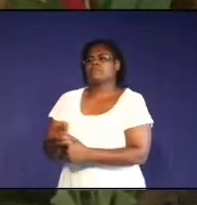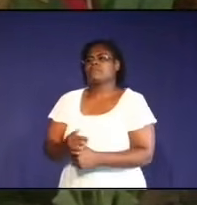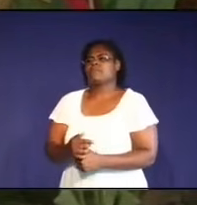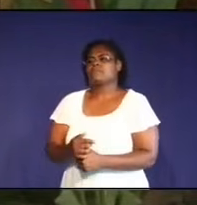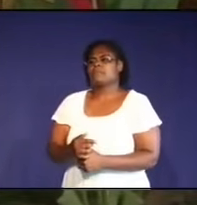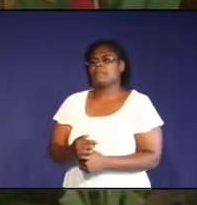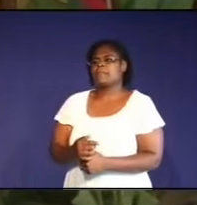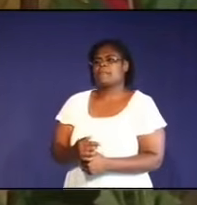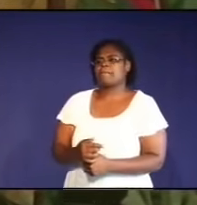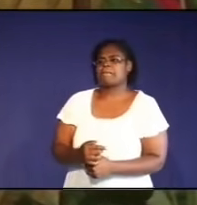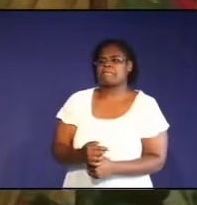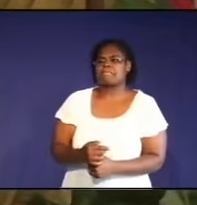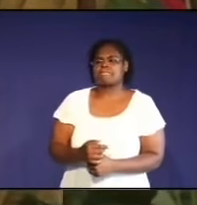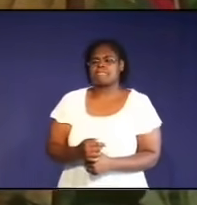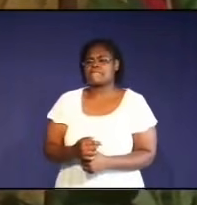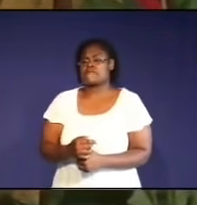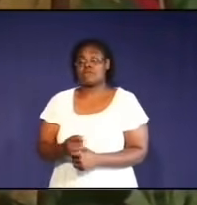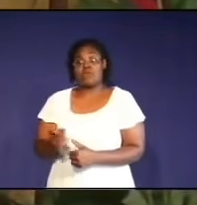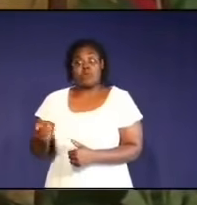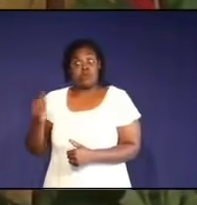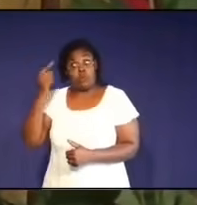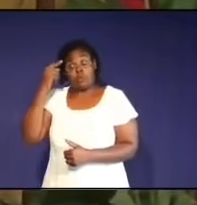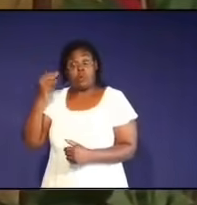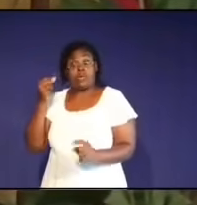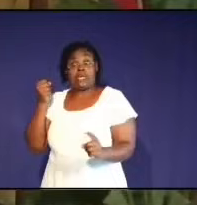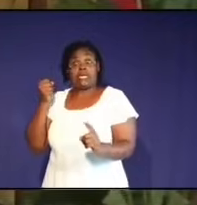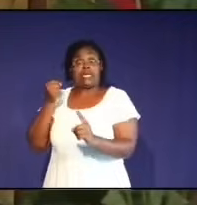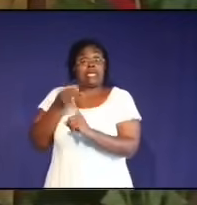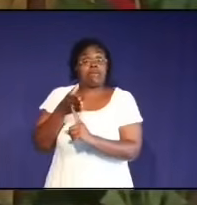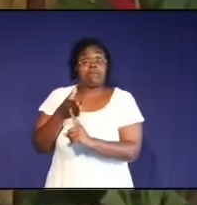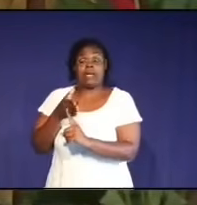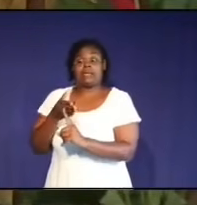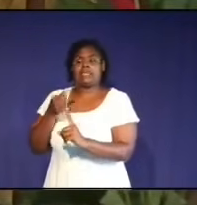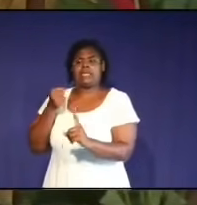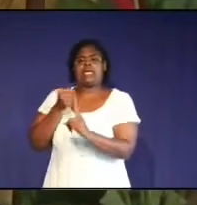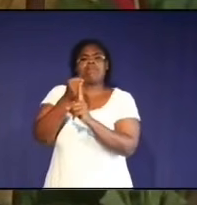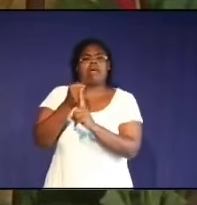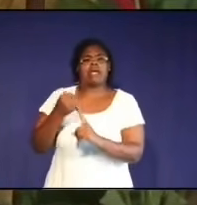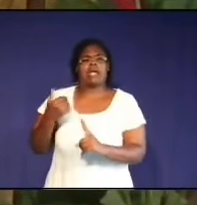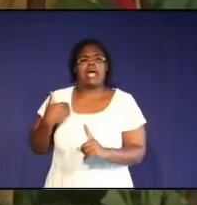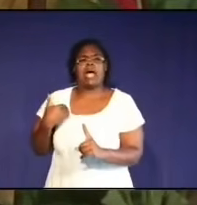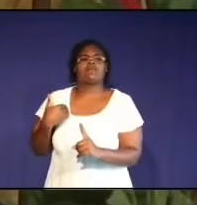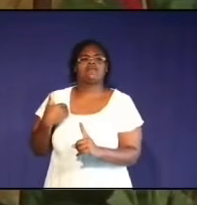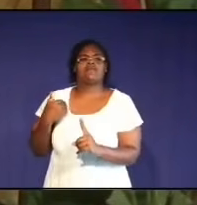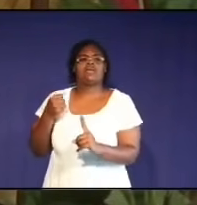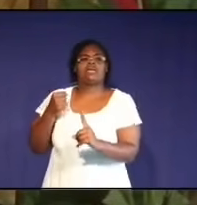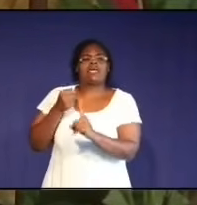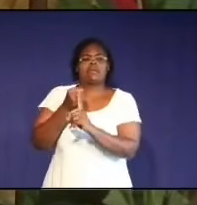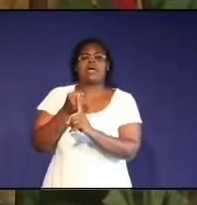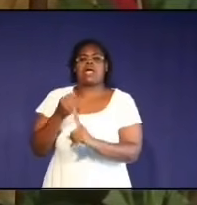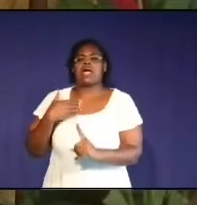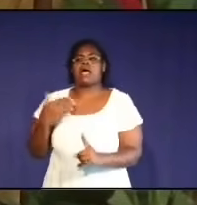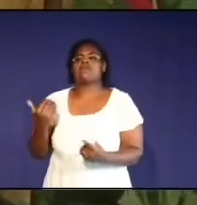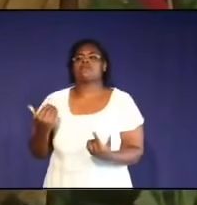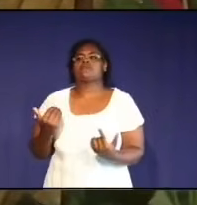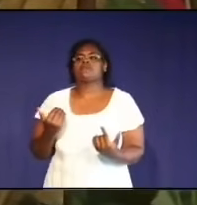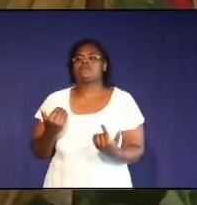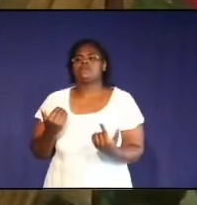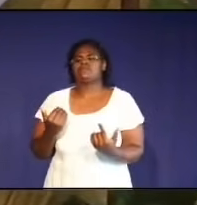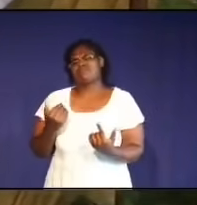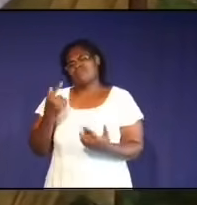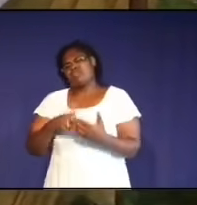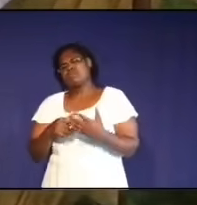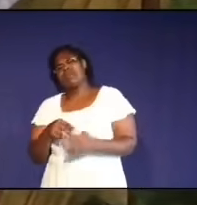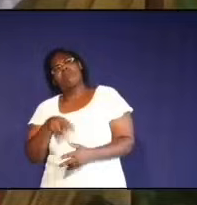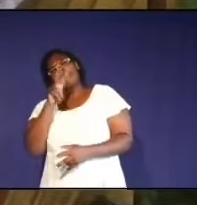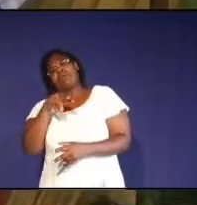I don't know if he knew the impact that he had on me. As I looked at him, you look at some folk and you see them